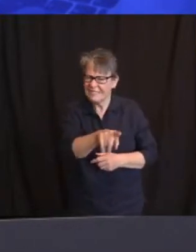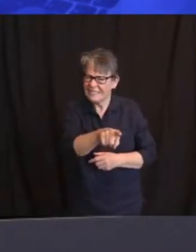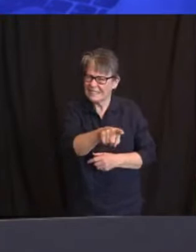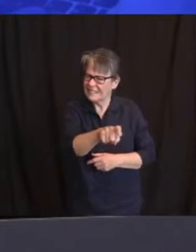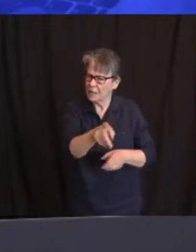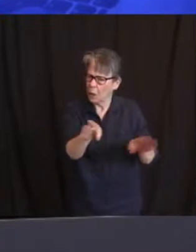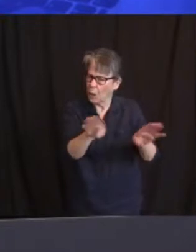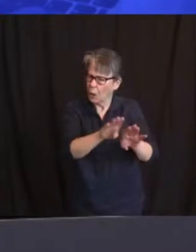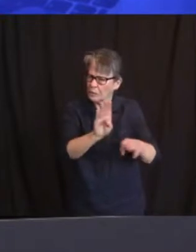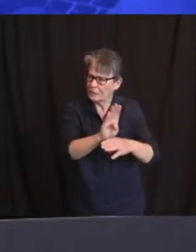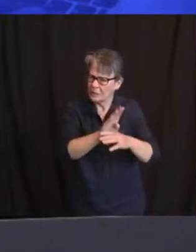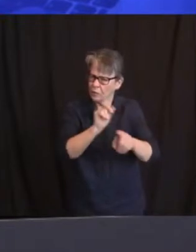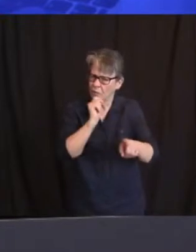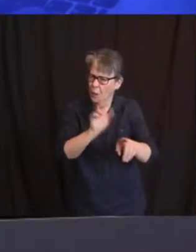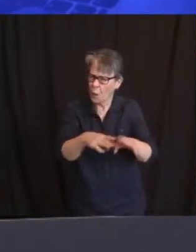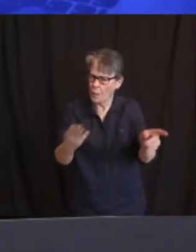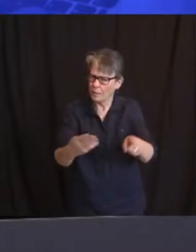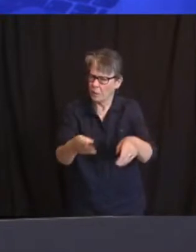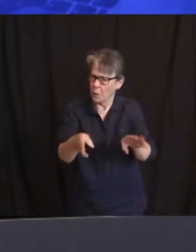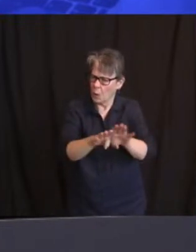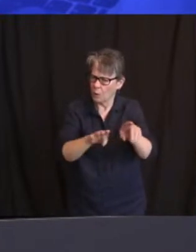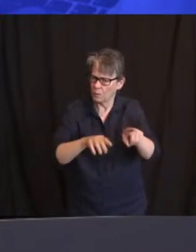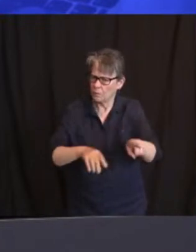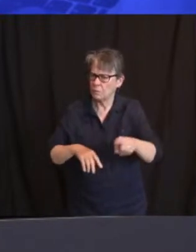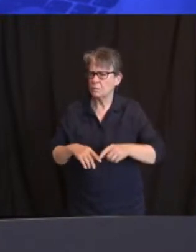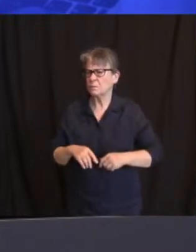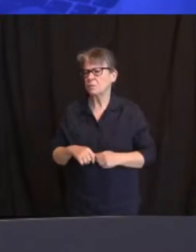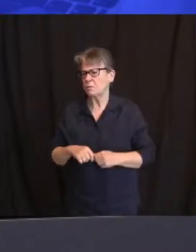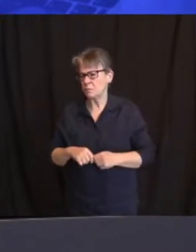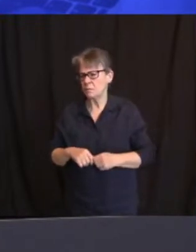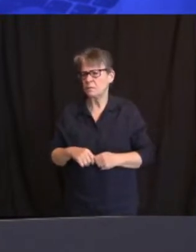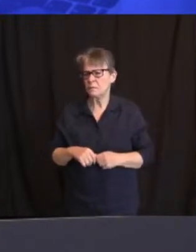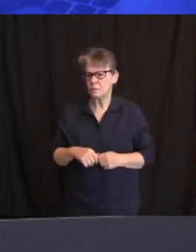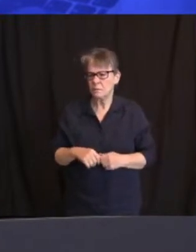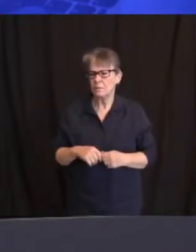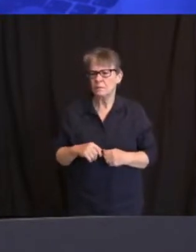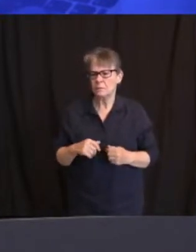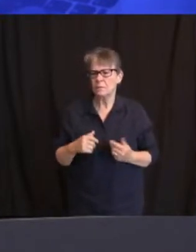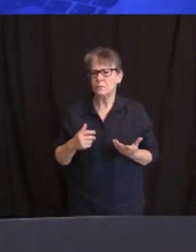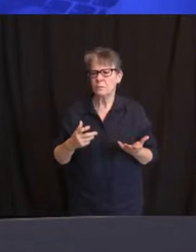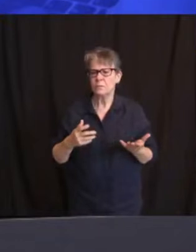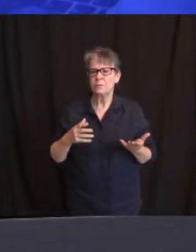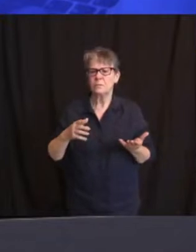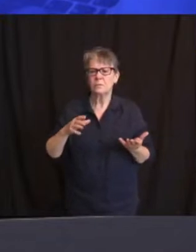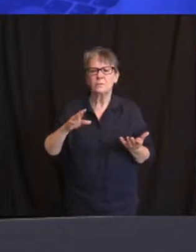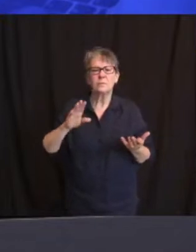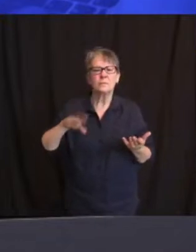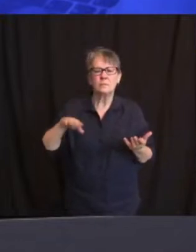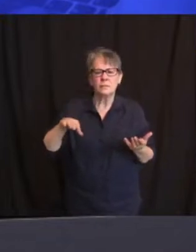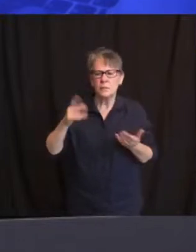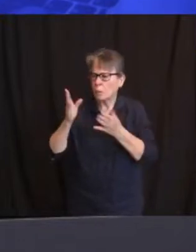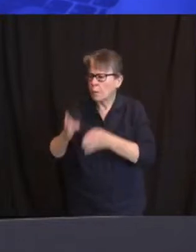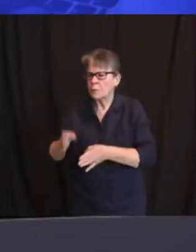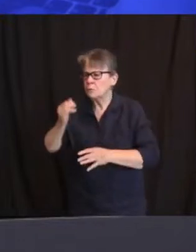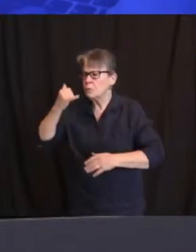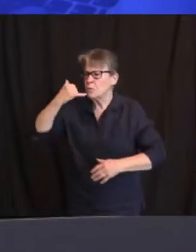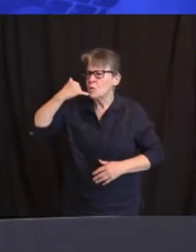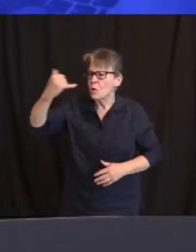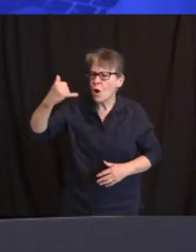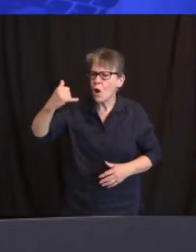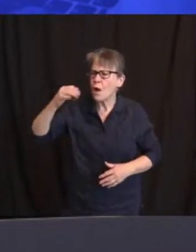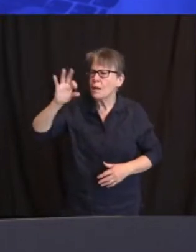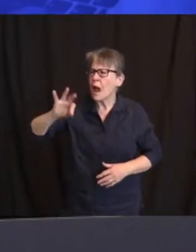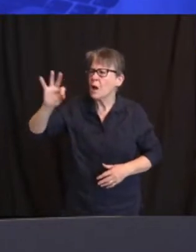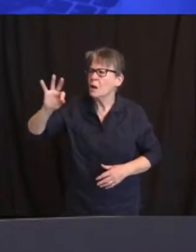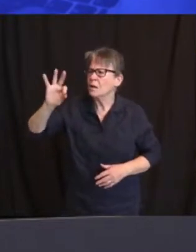police responded to a 911 hang-up with screaming in the background. An emotionally disturbed subject was